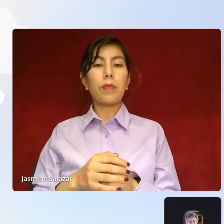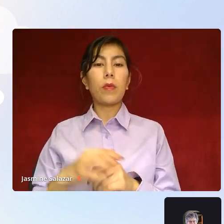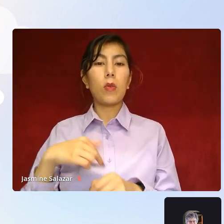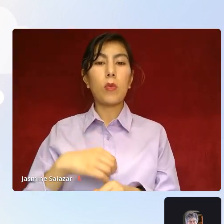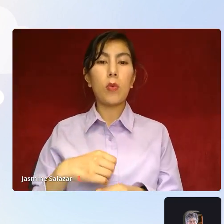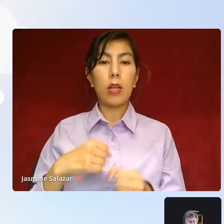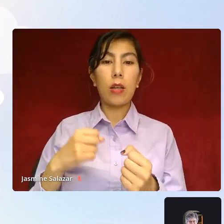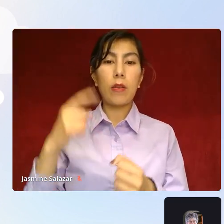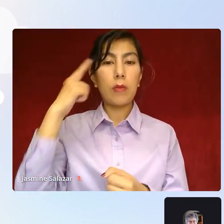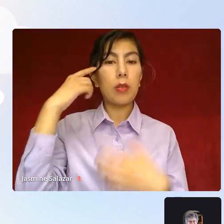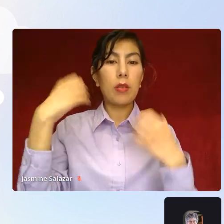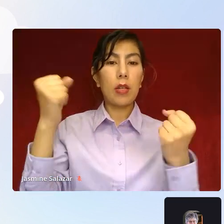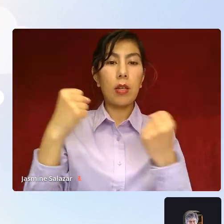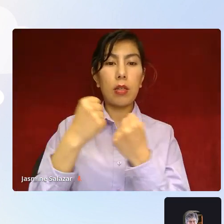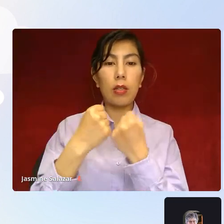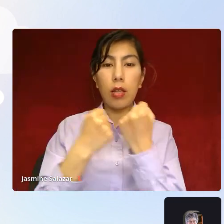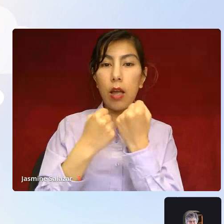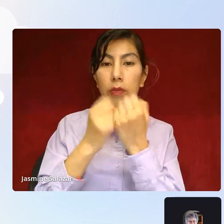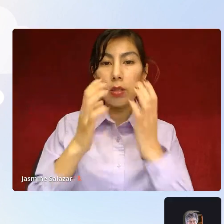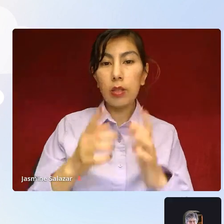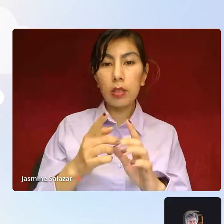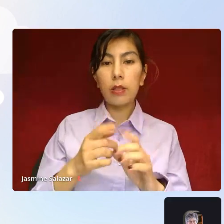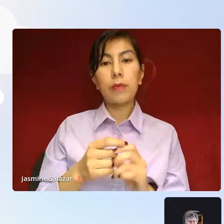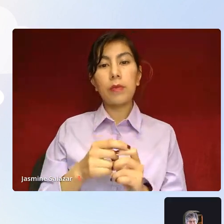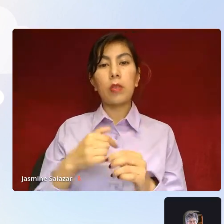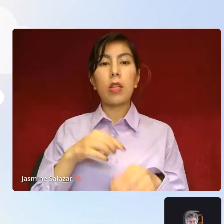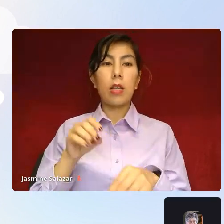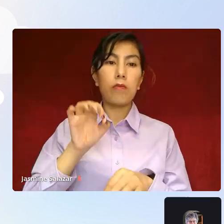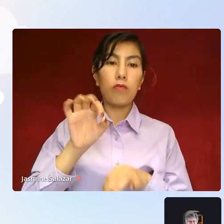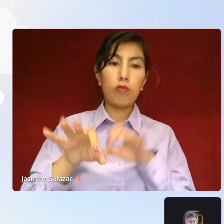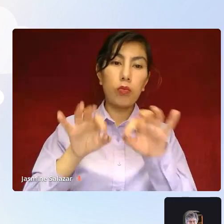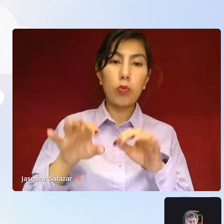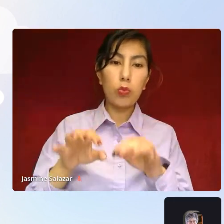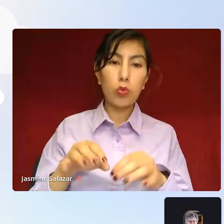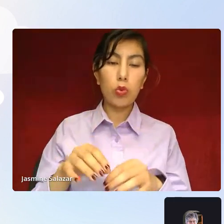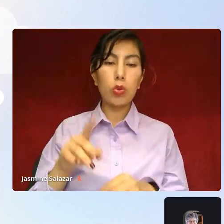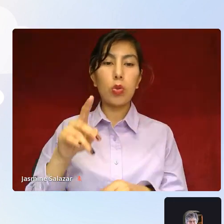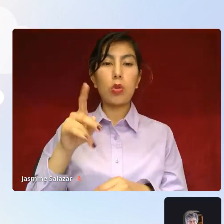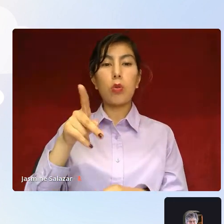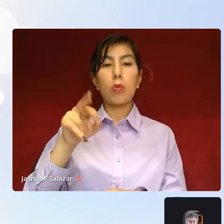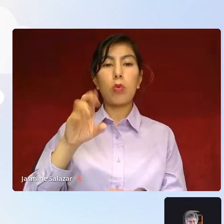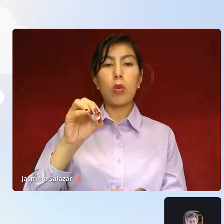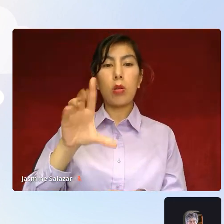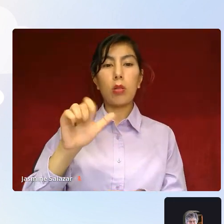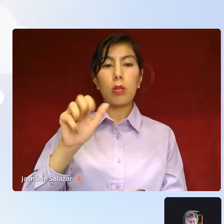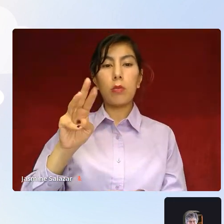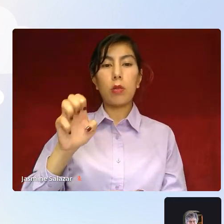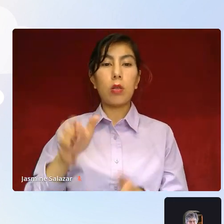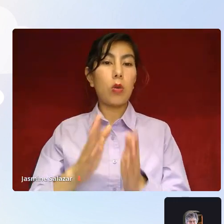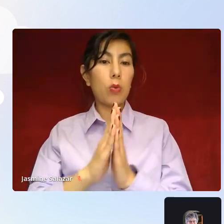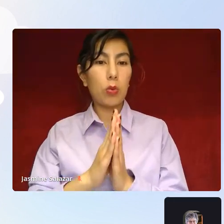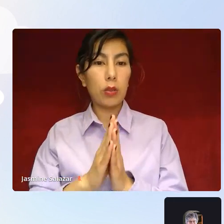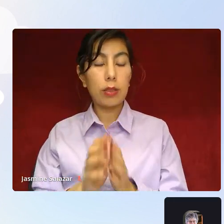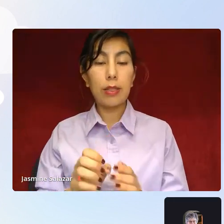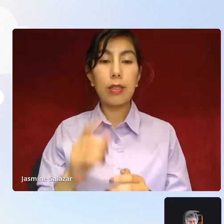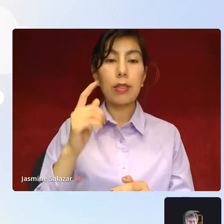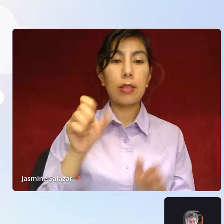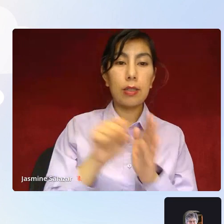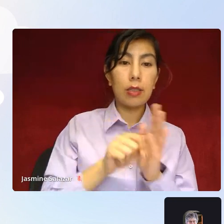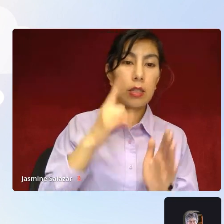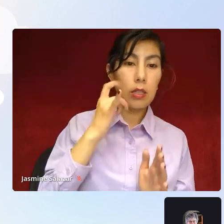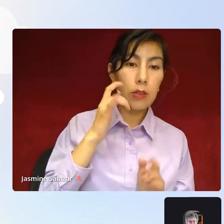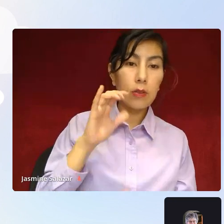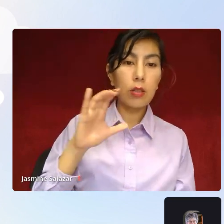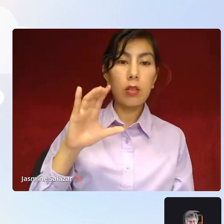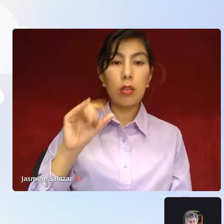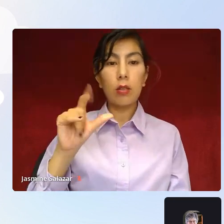states, cities, and counties that have submitted proclamation requests for the first time this year. The states of California, Colorado are